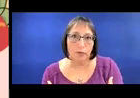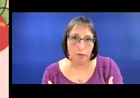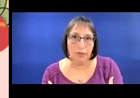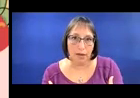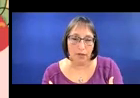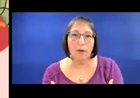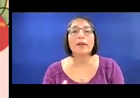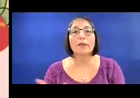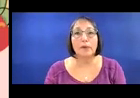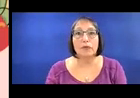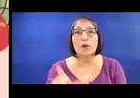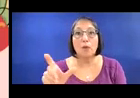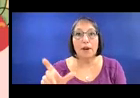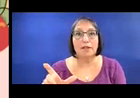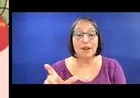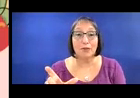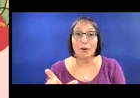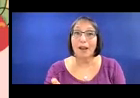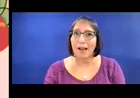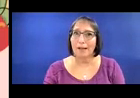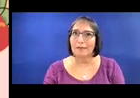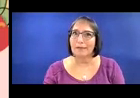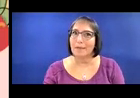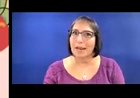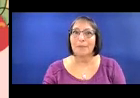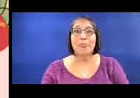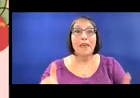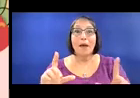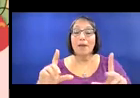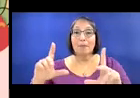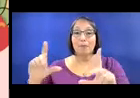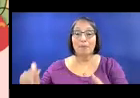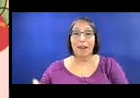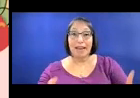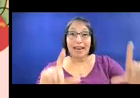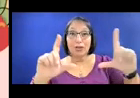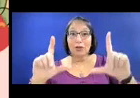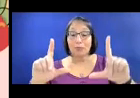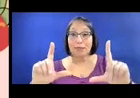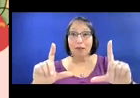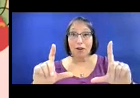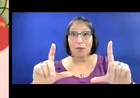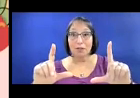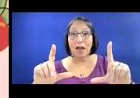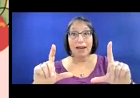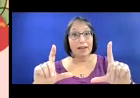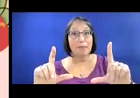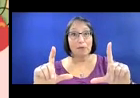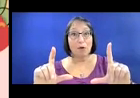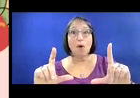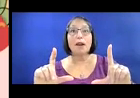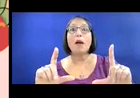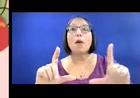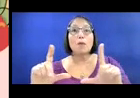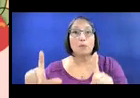students were seeing. So, I had to review recordings to make sure, oh, wait a minute, if I'm going to put my insert myself onto a slide and it's going to be